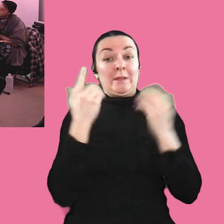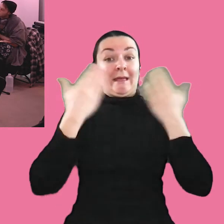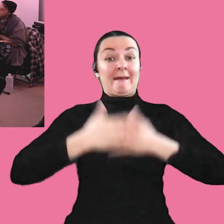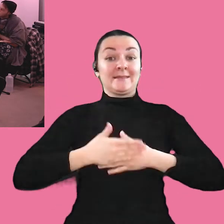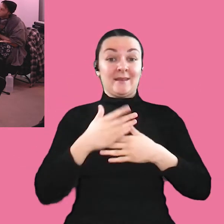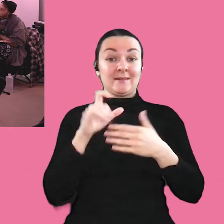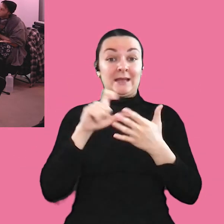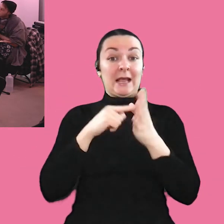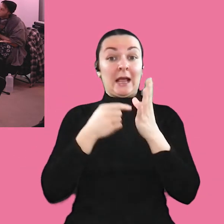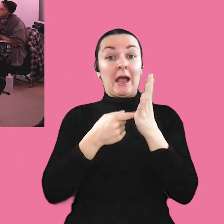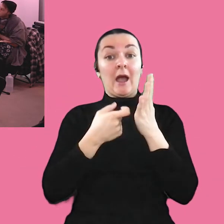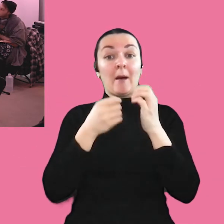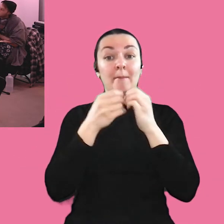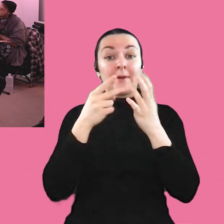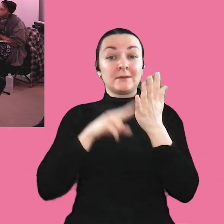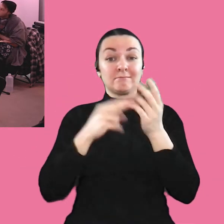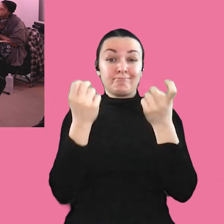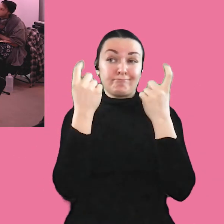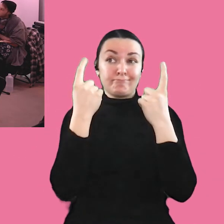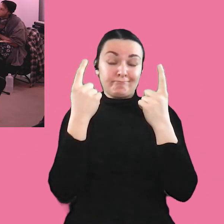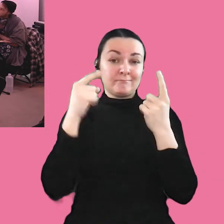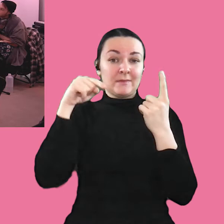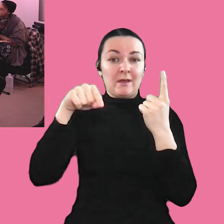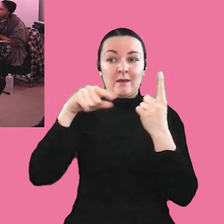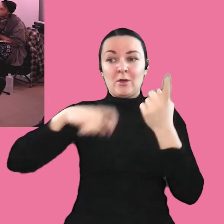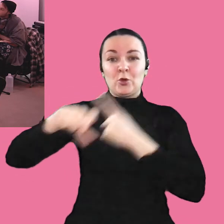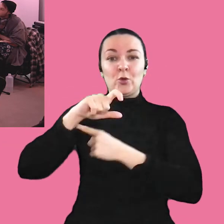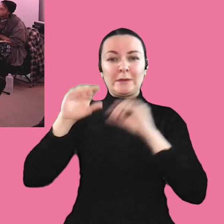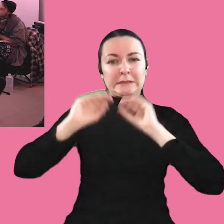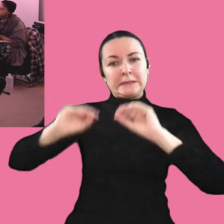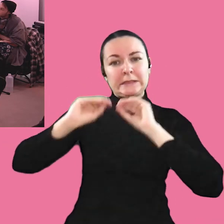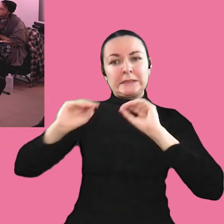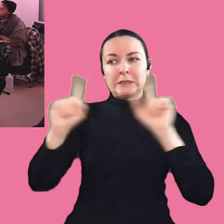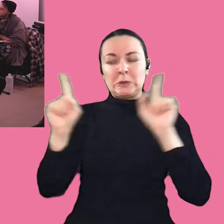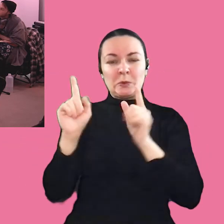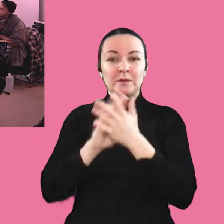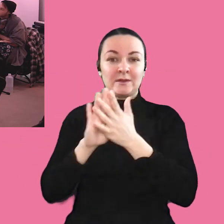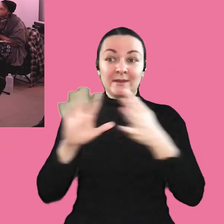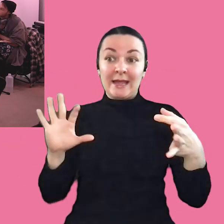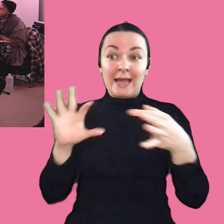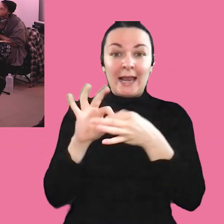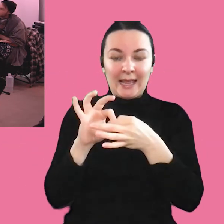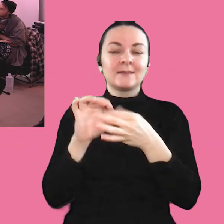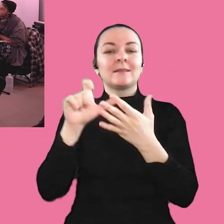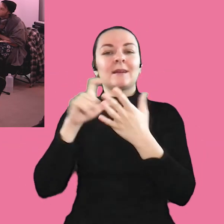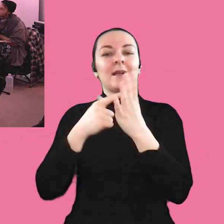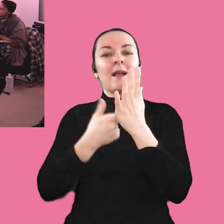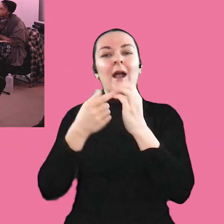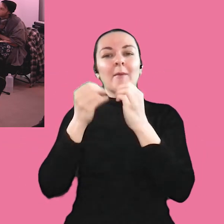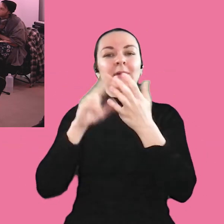carbon literacy training session for the community to tie in with Carbon Literacy Action Day.